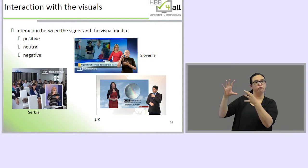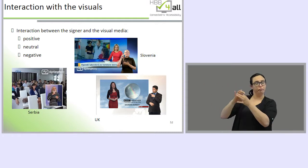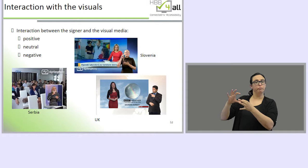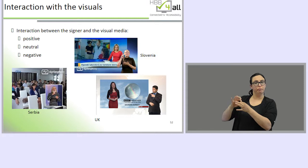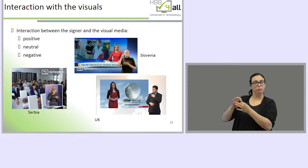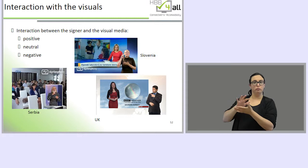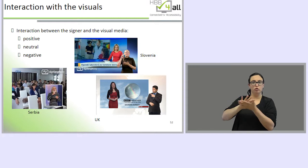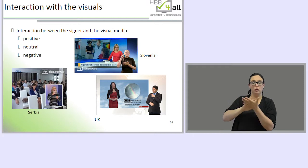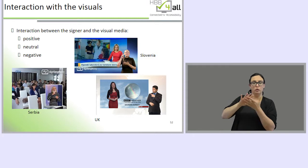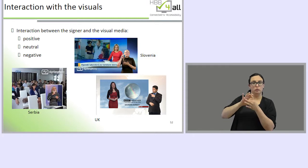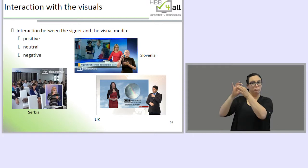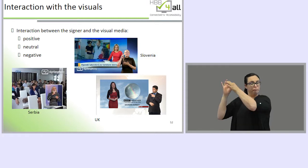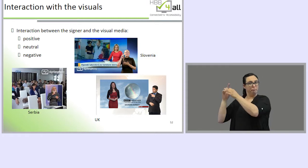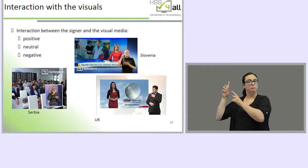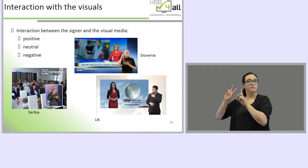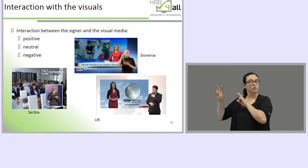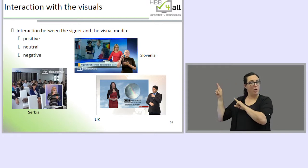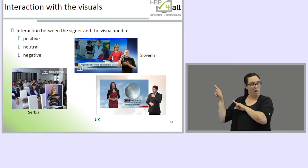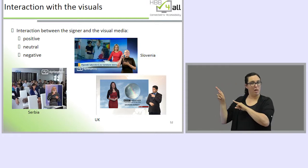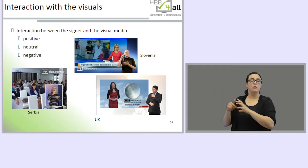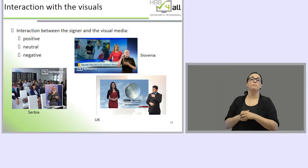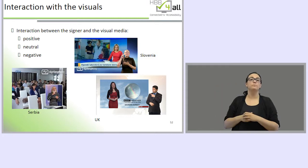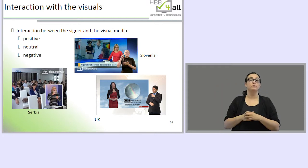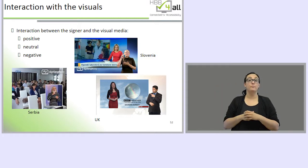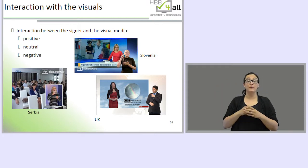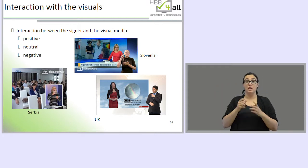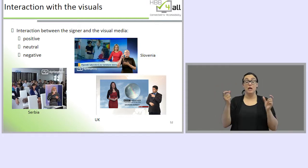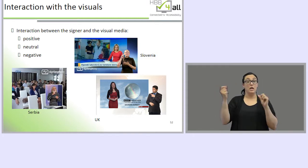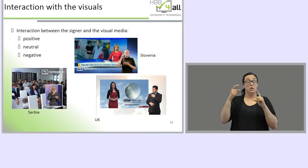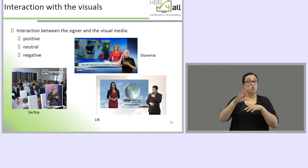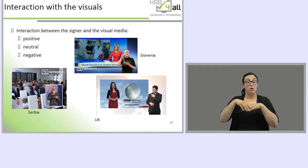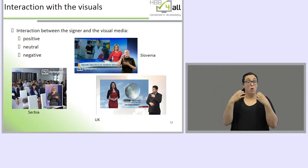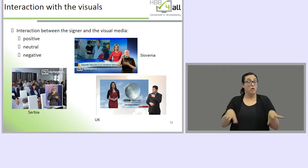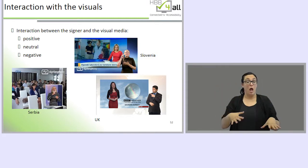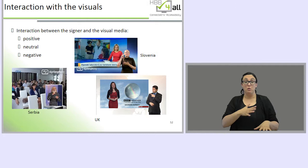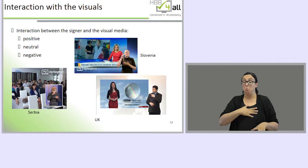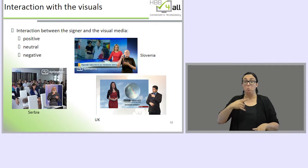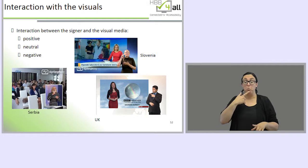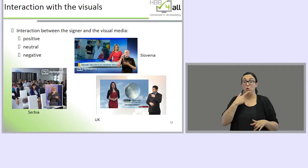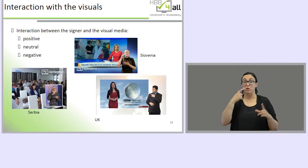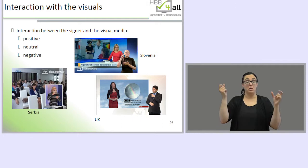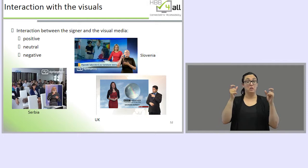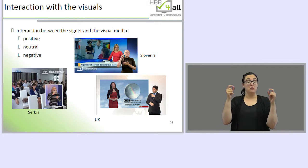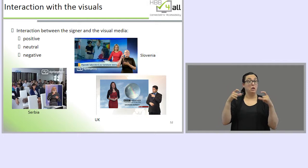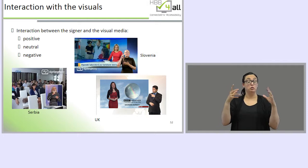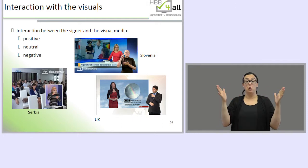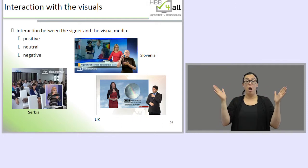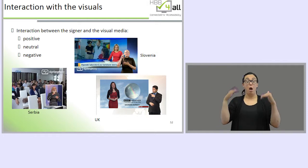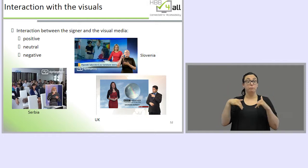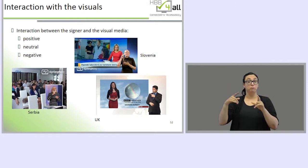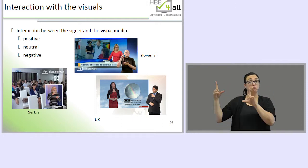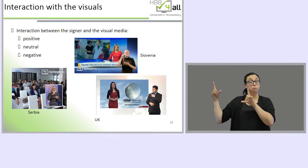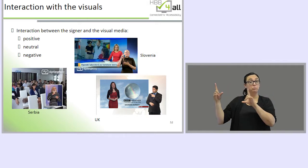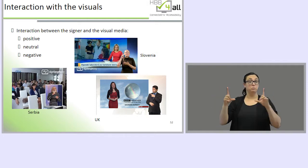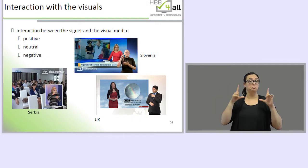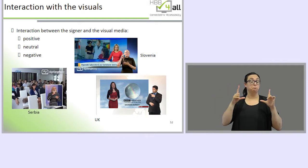information to complement his signing. A neutral interaction would mean that there's no actual